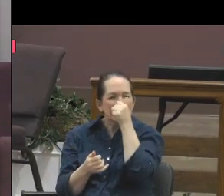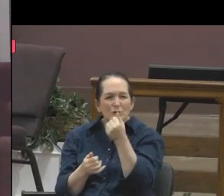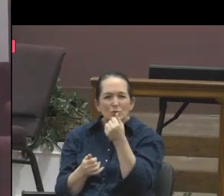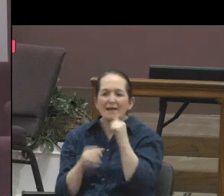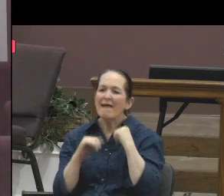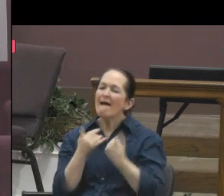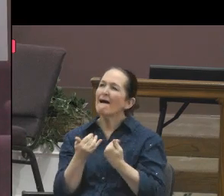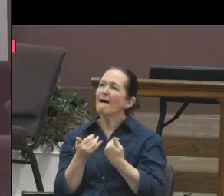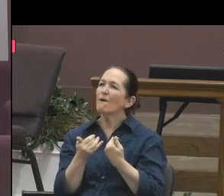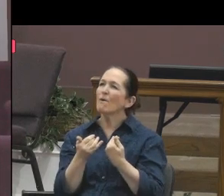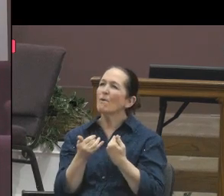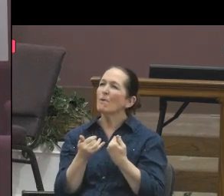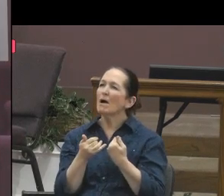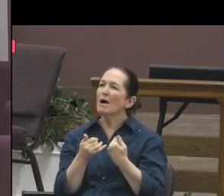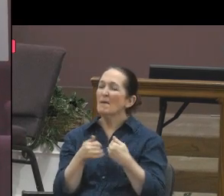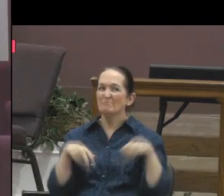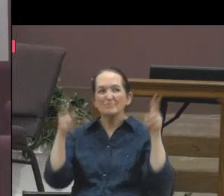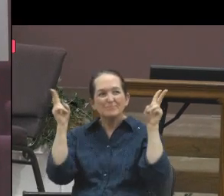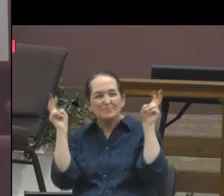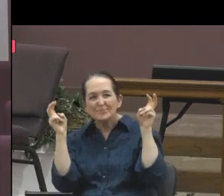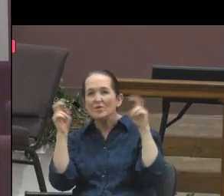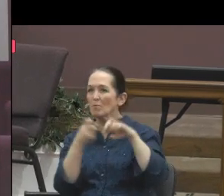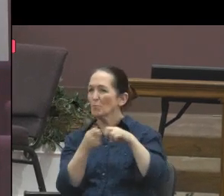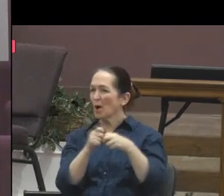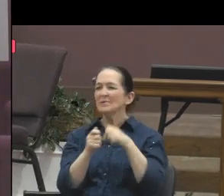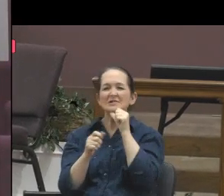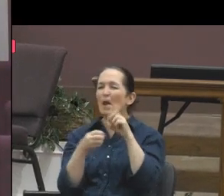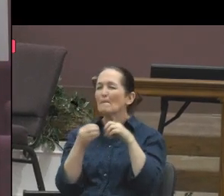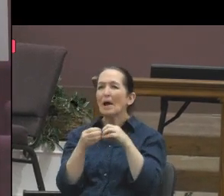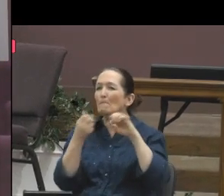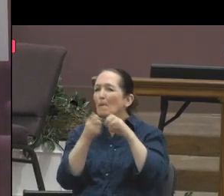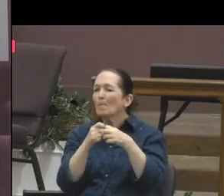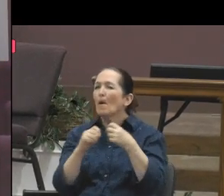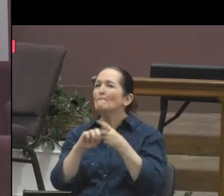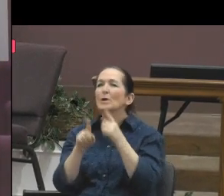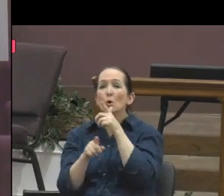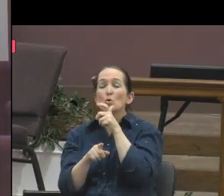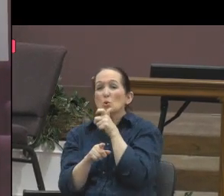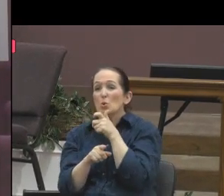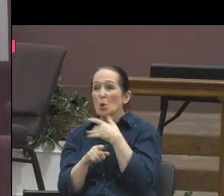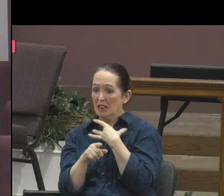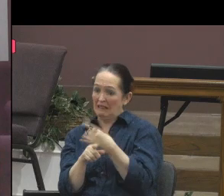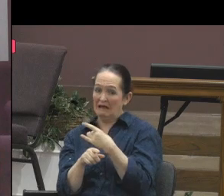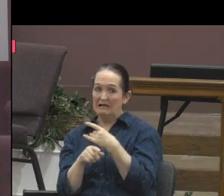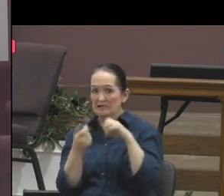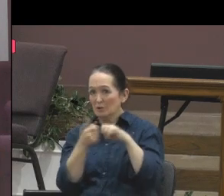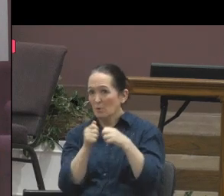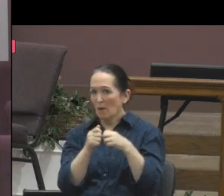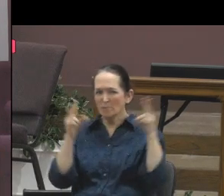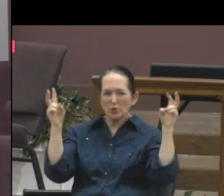how the issues are not about issues anymore, but about who likes the issue?